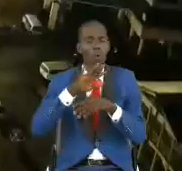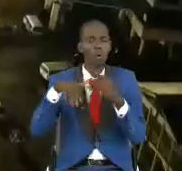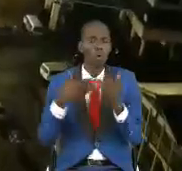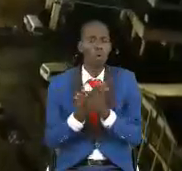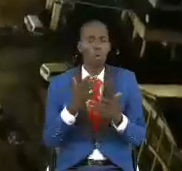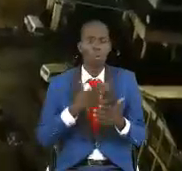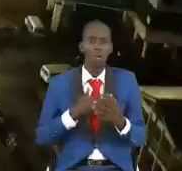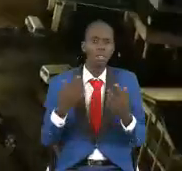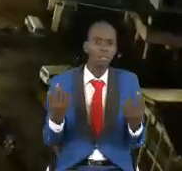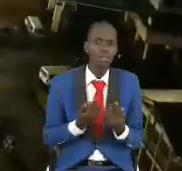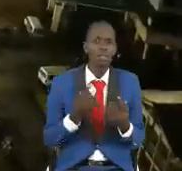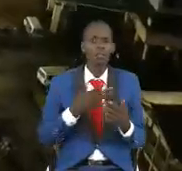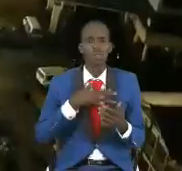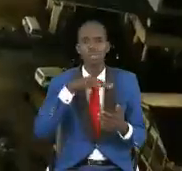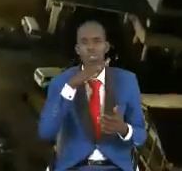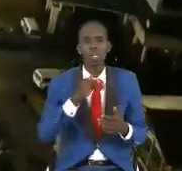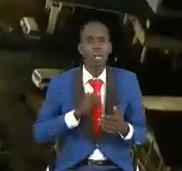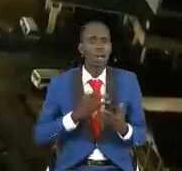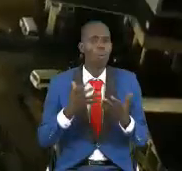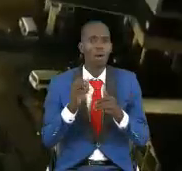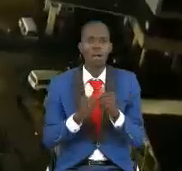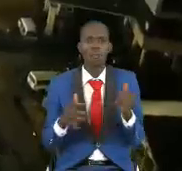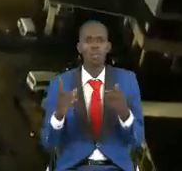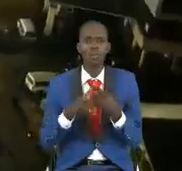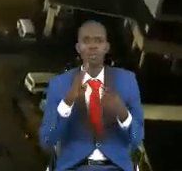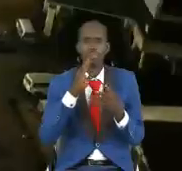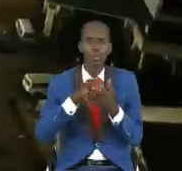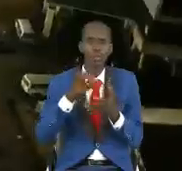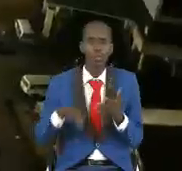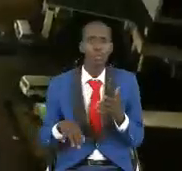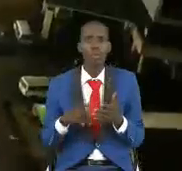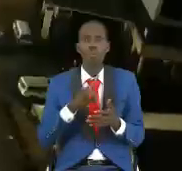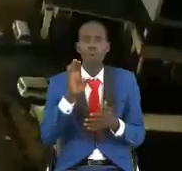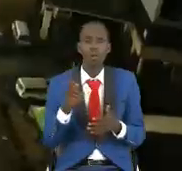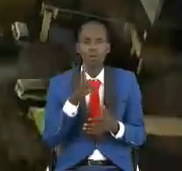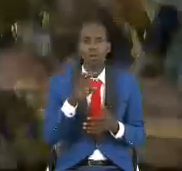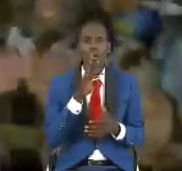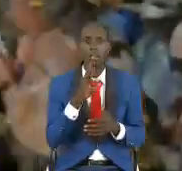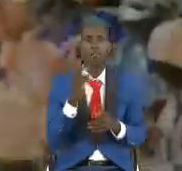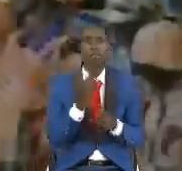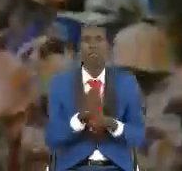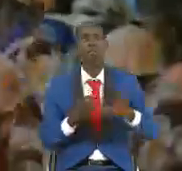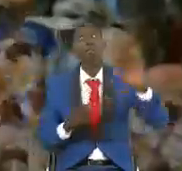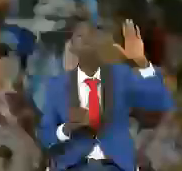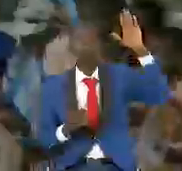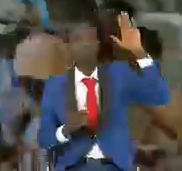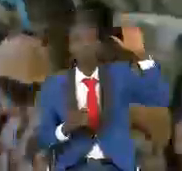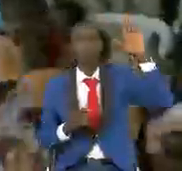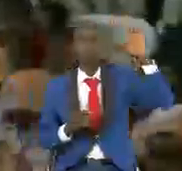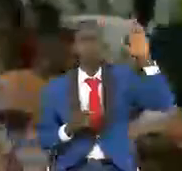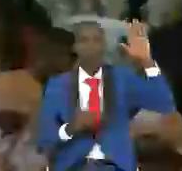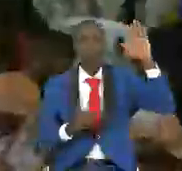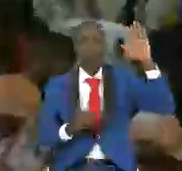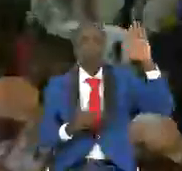my guilt. I want everything to be taken away. Wherever you are, just raise up your hand. Amen. God bless you. God bless